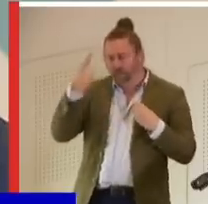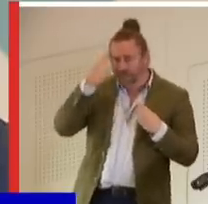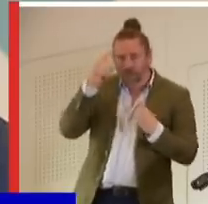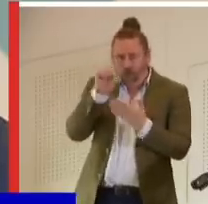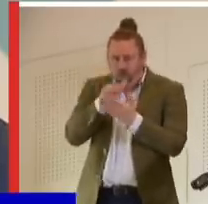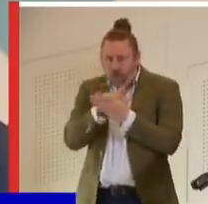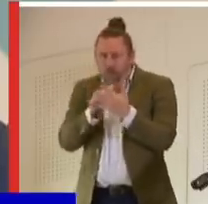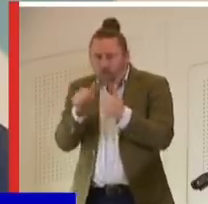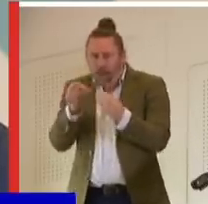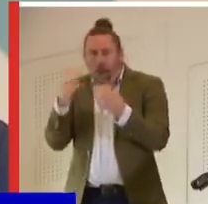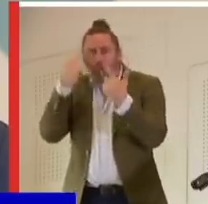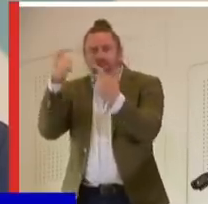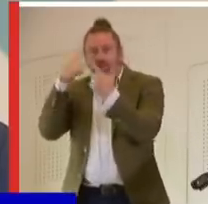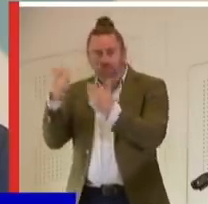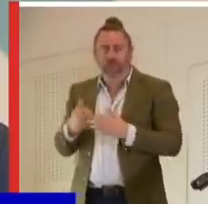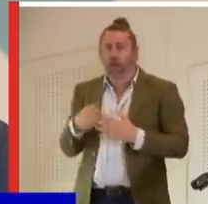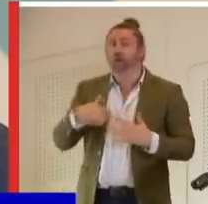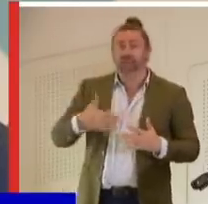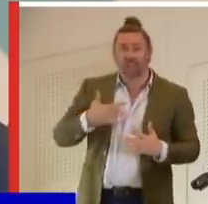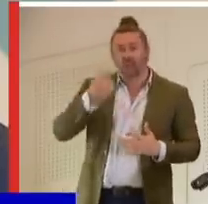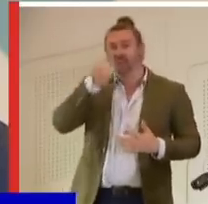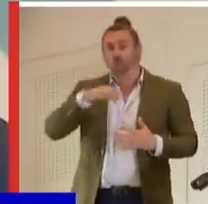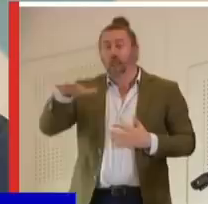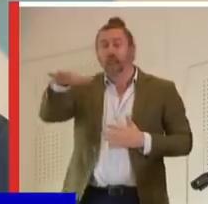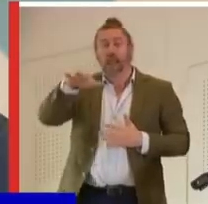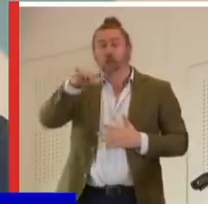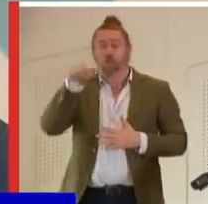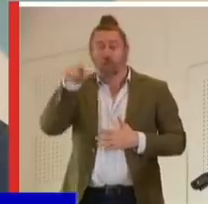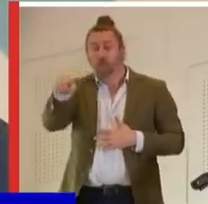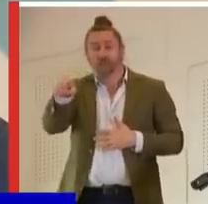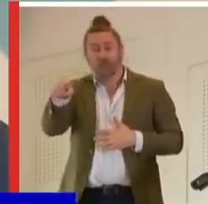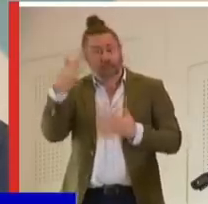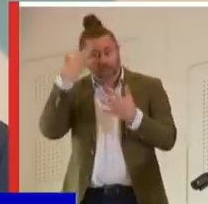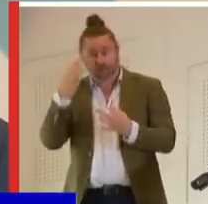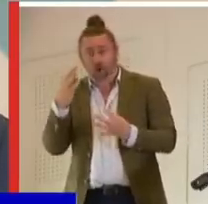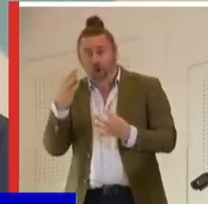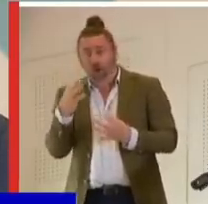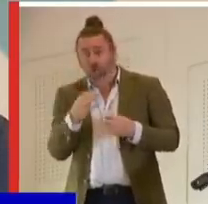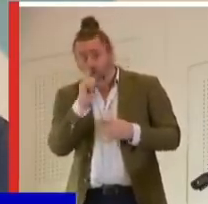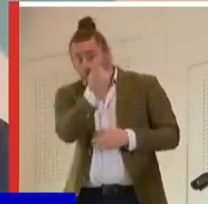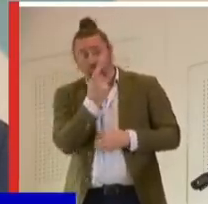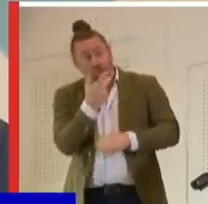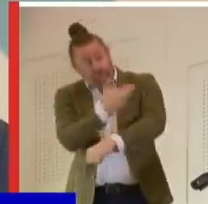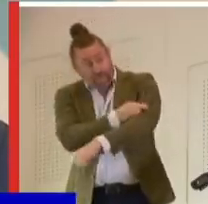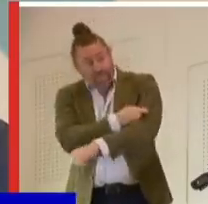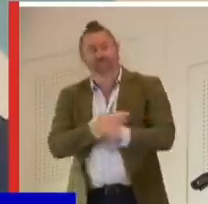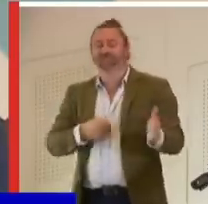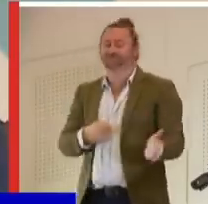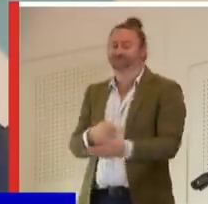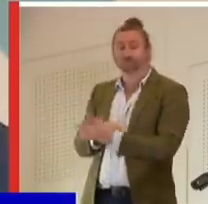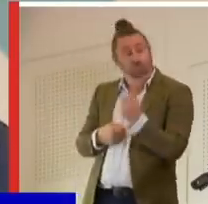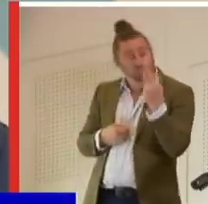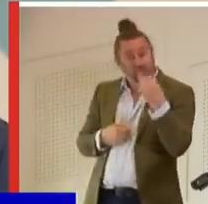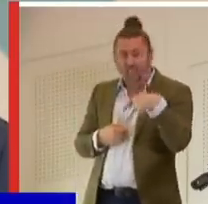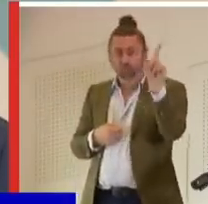that there will be some settings and venues that decide to be vaccinated only. And in return, they